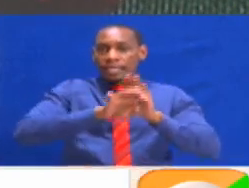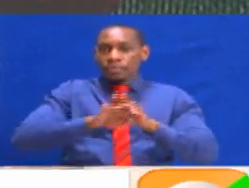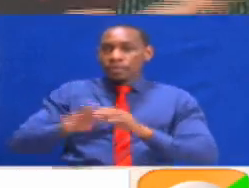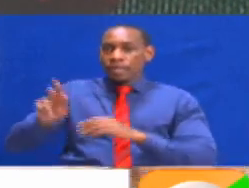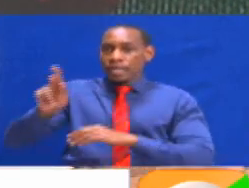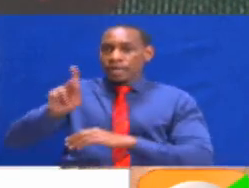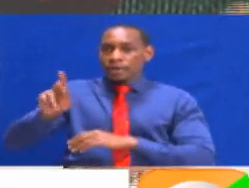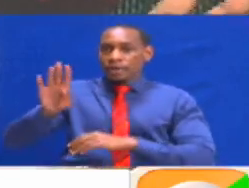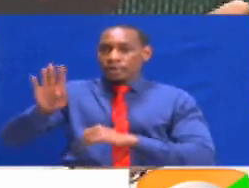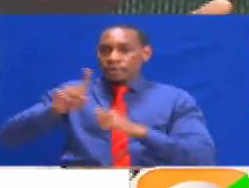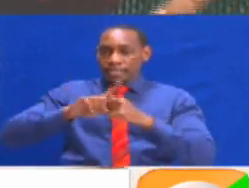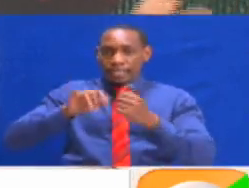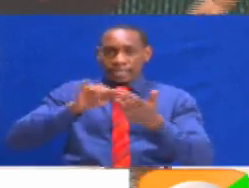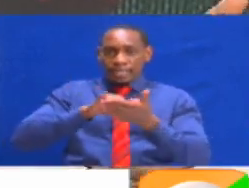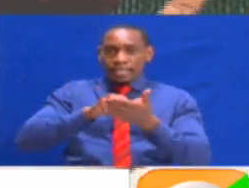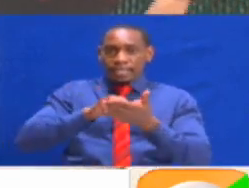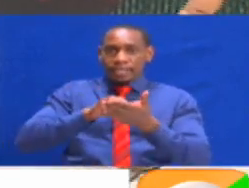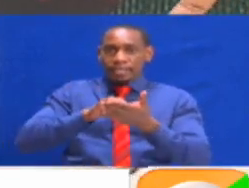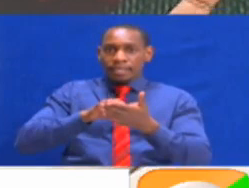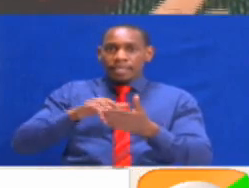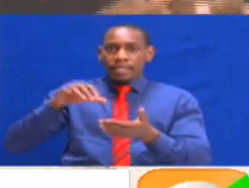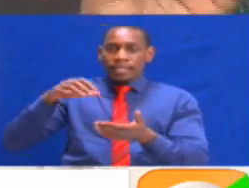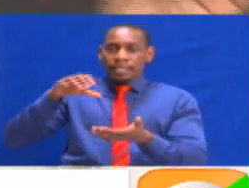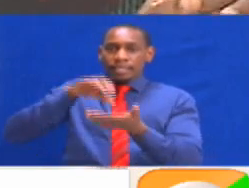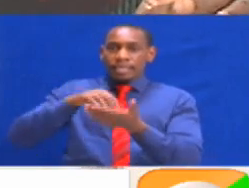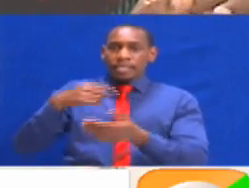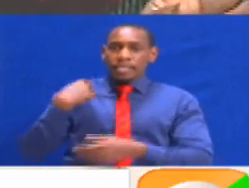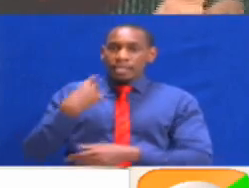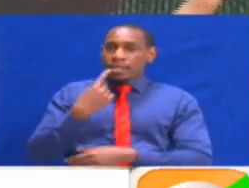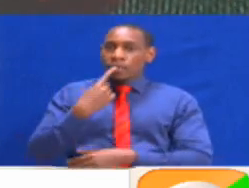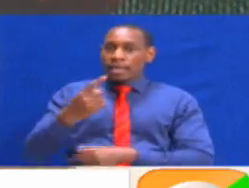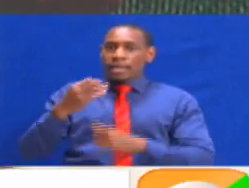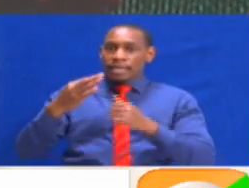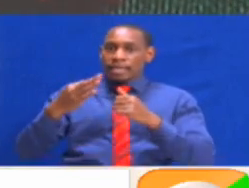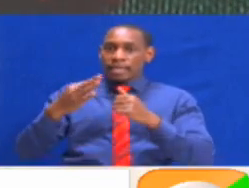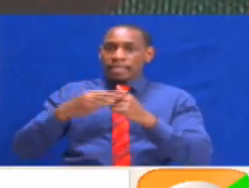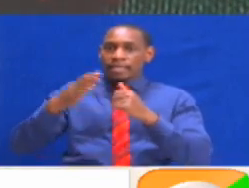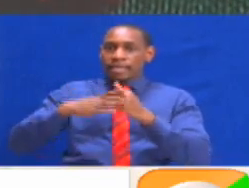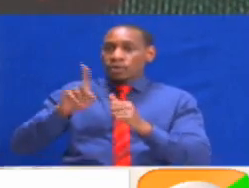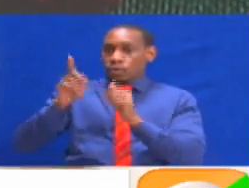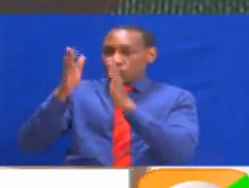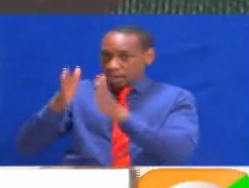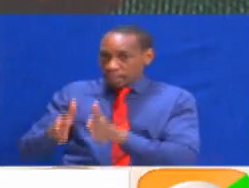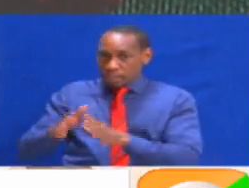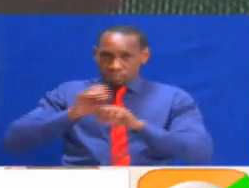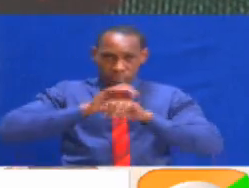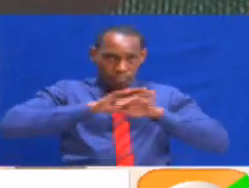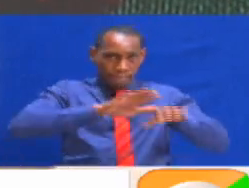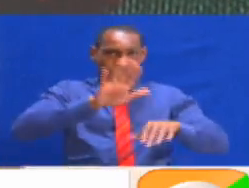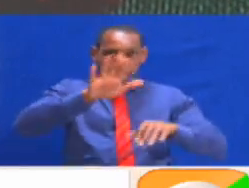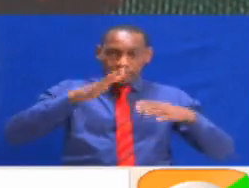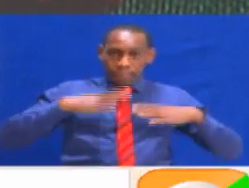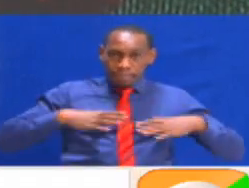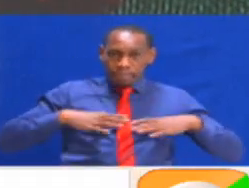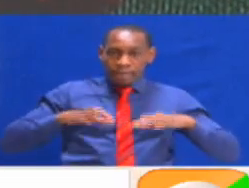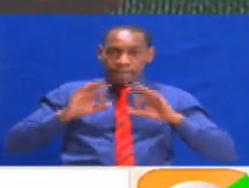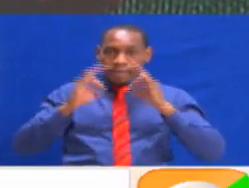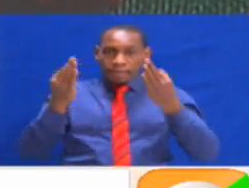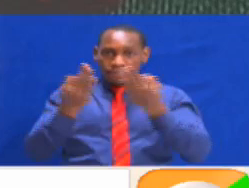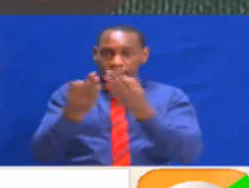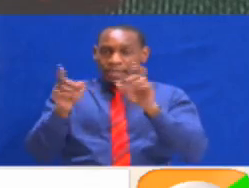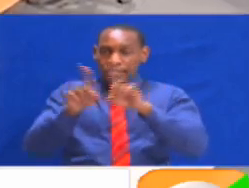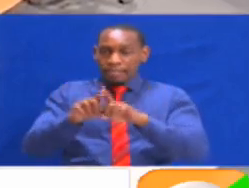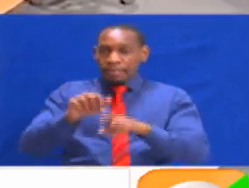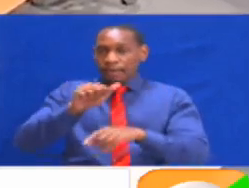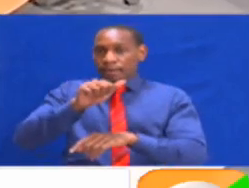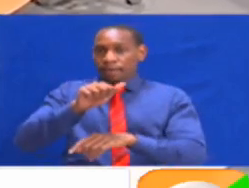for example, I think it was patient number 189. This is one person who spread it to five people within the family, and one of them